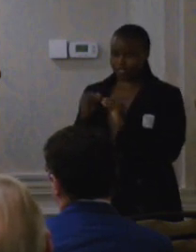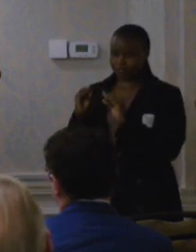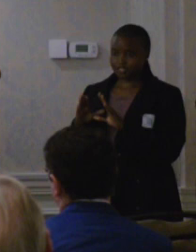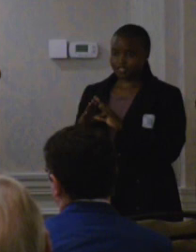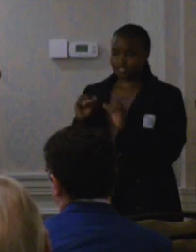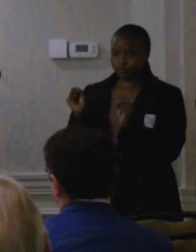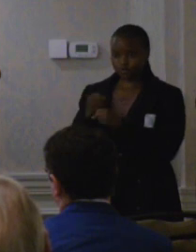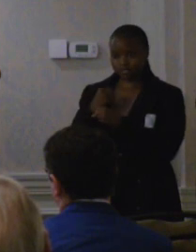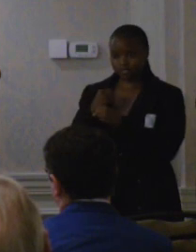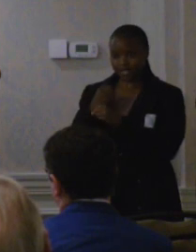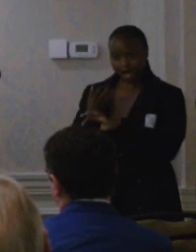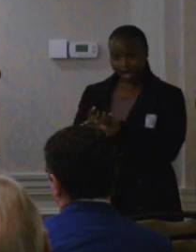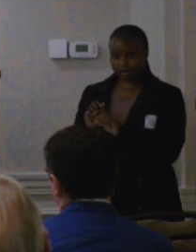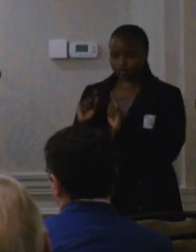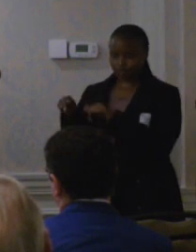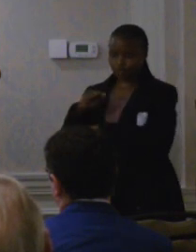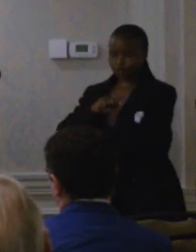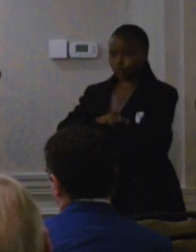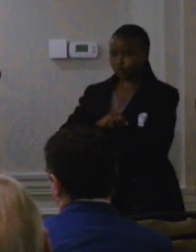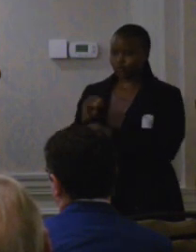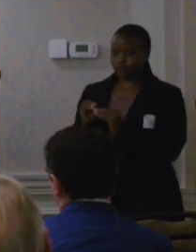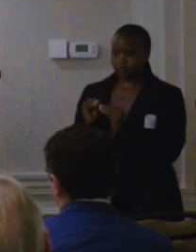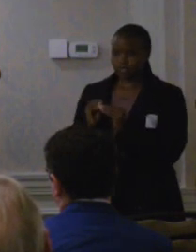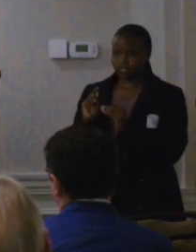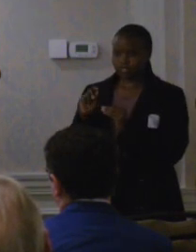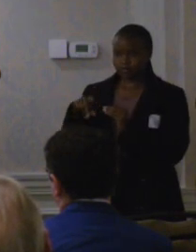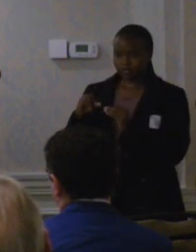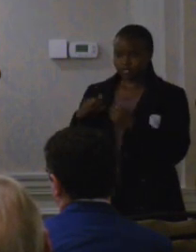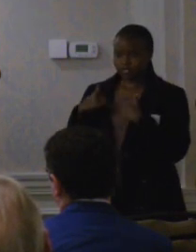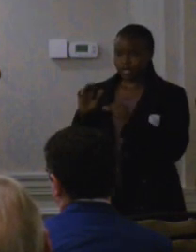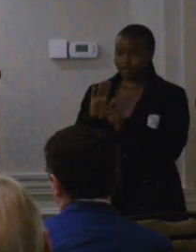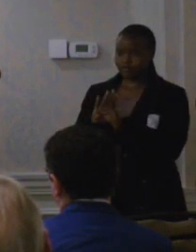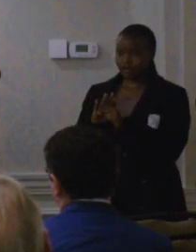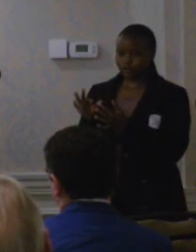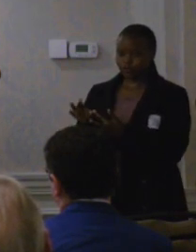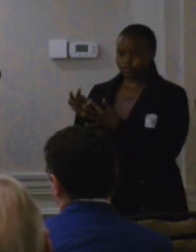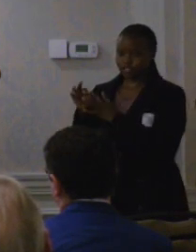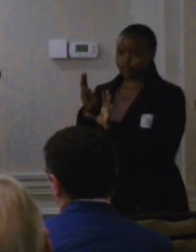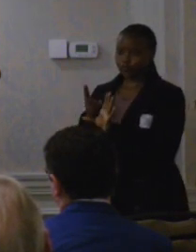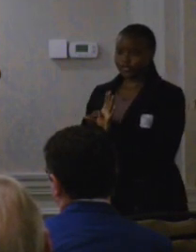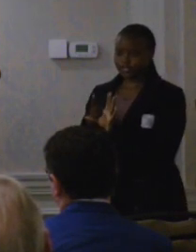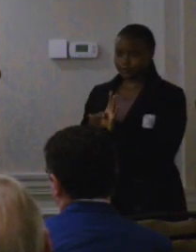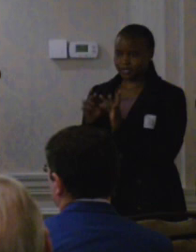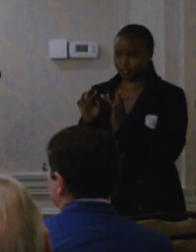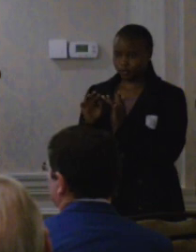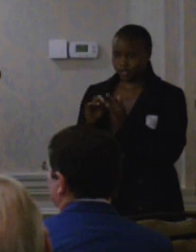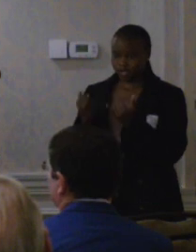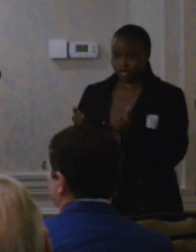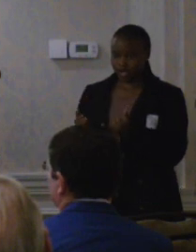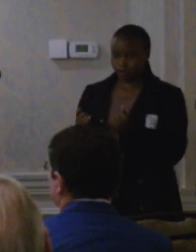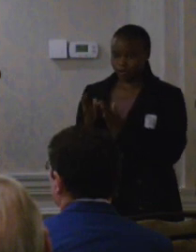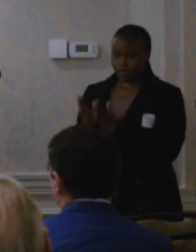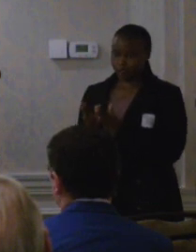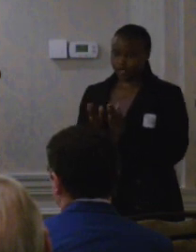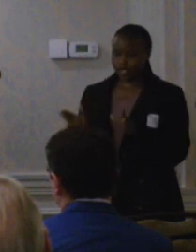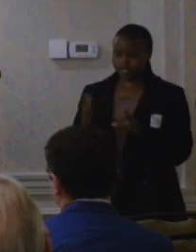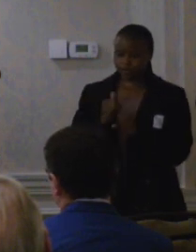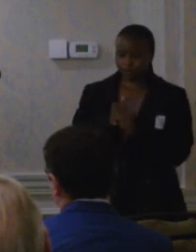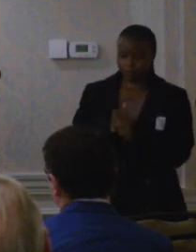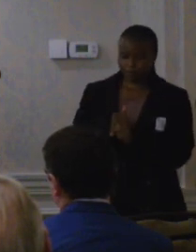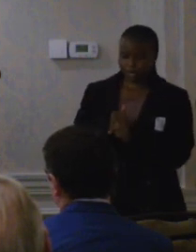cannot arrange to come to the school. And see with that, they have a lot of chance to participate. And now when they organize the combine with